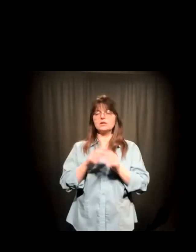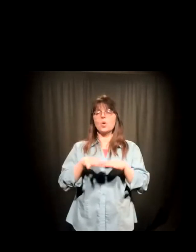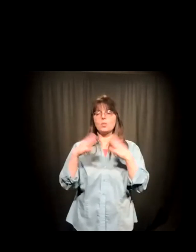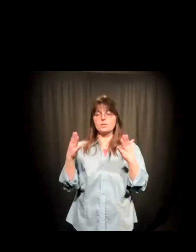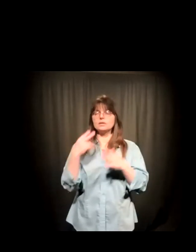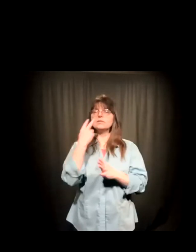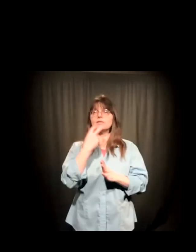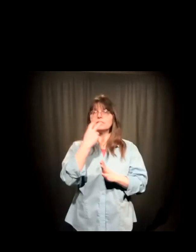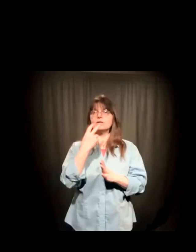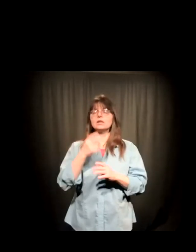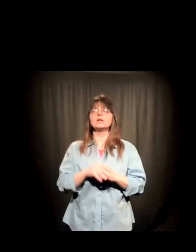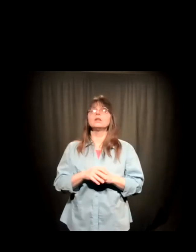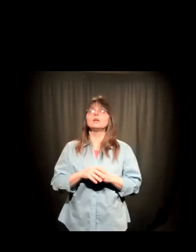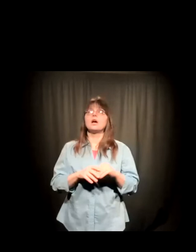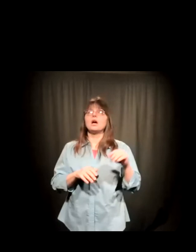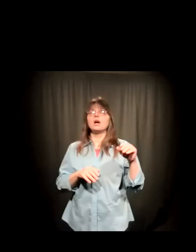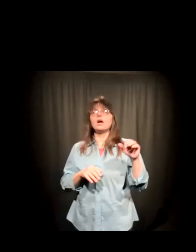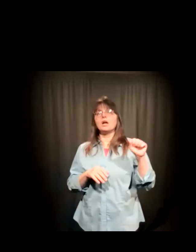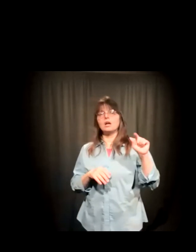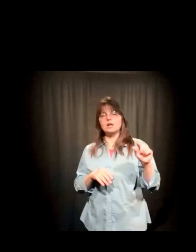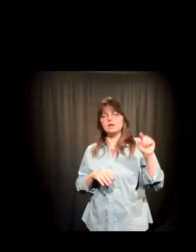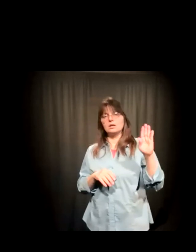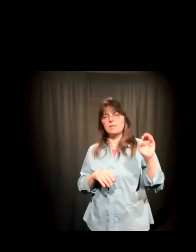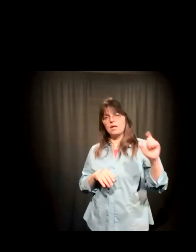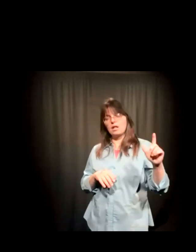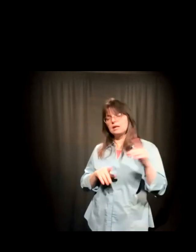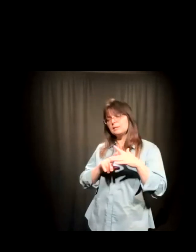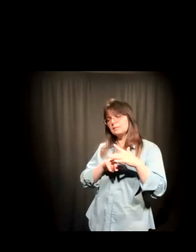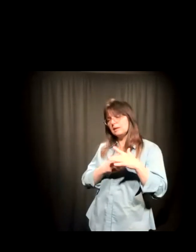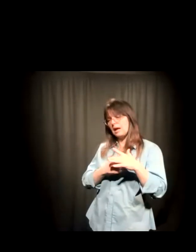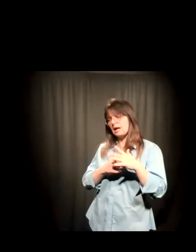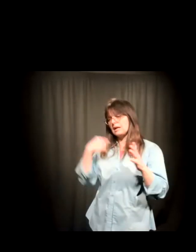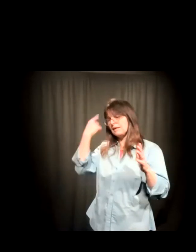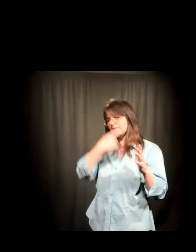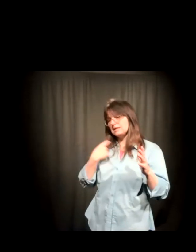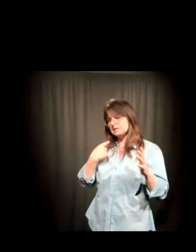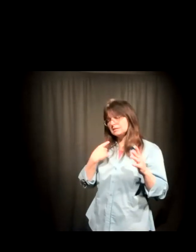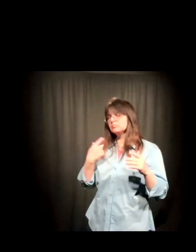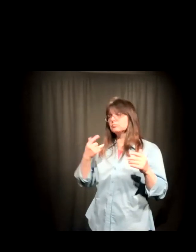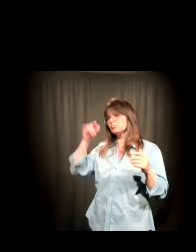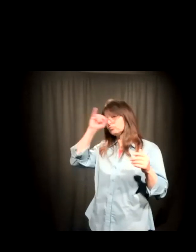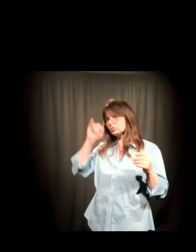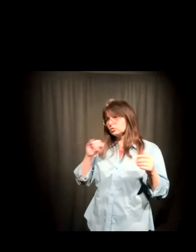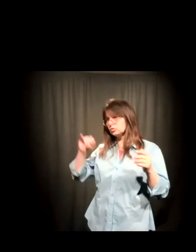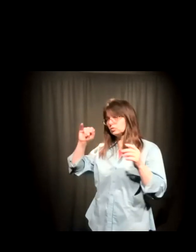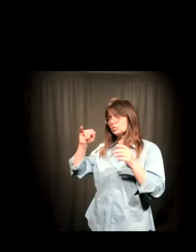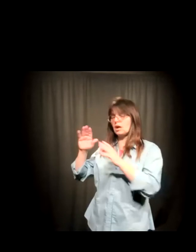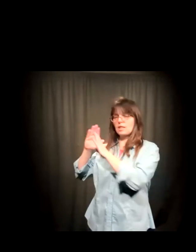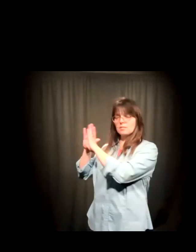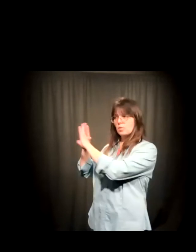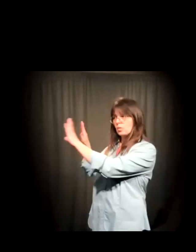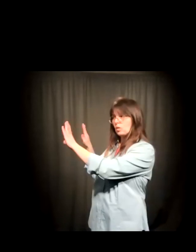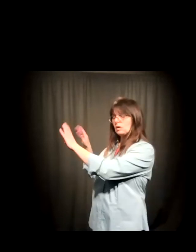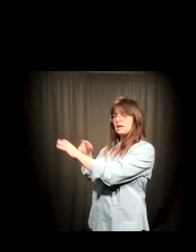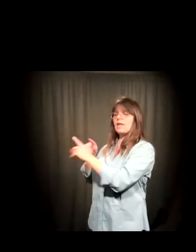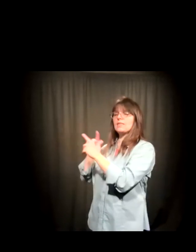observe. He began with the face. He drew it on the blackboard. Then he pointed to the parts of the face,